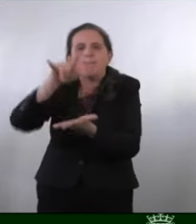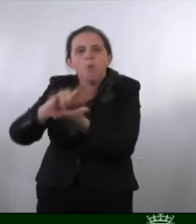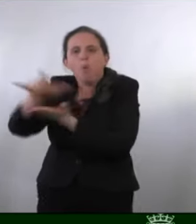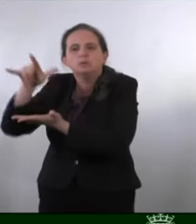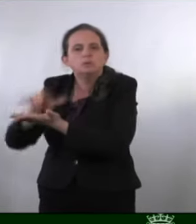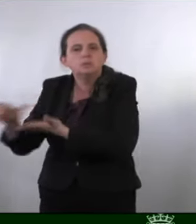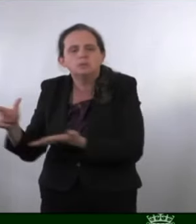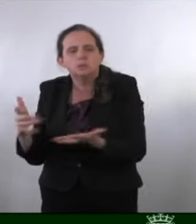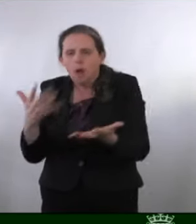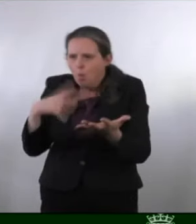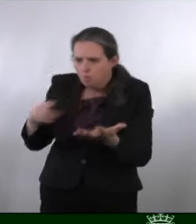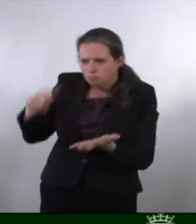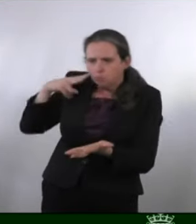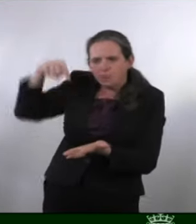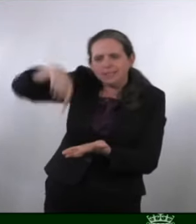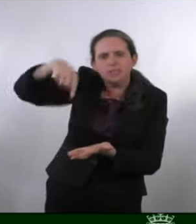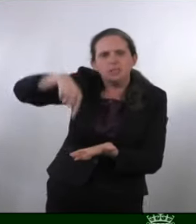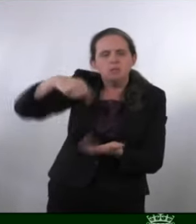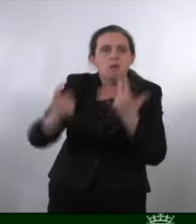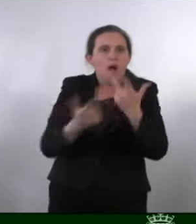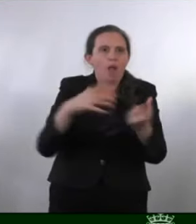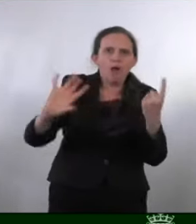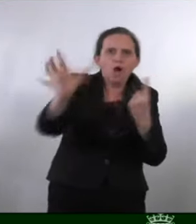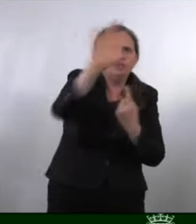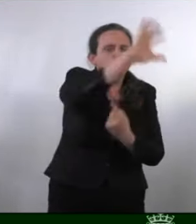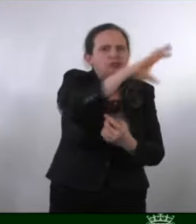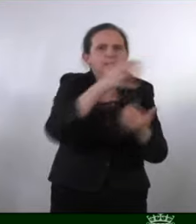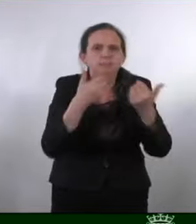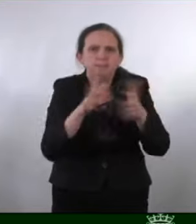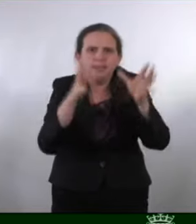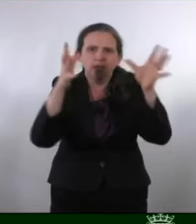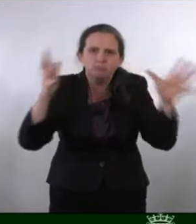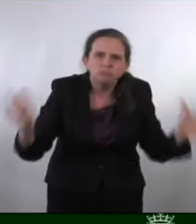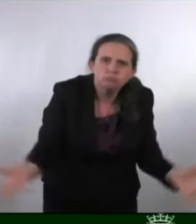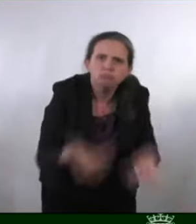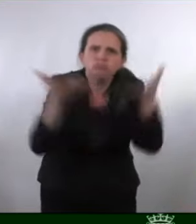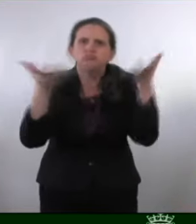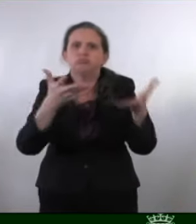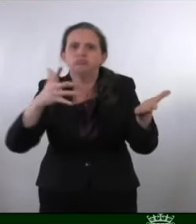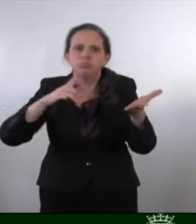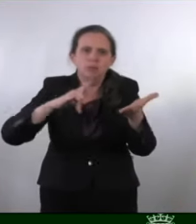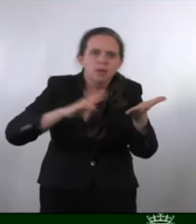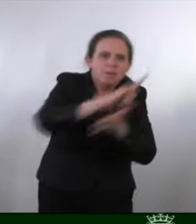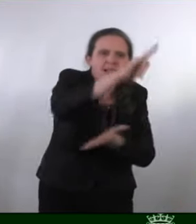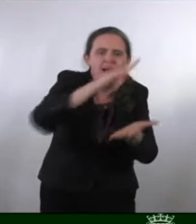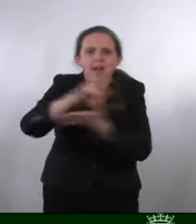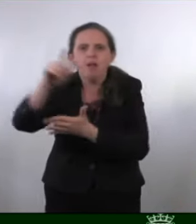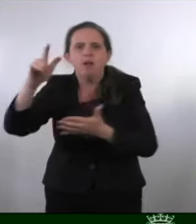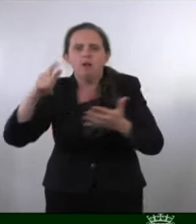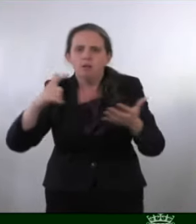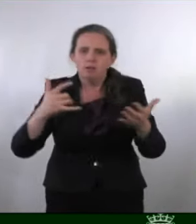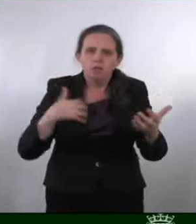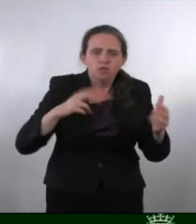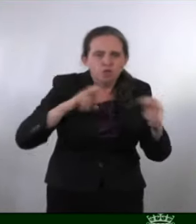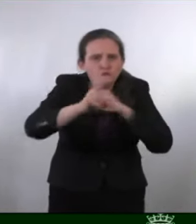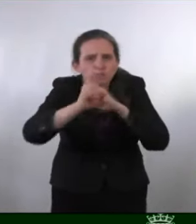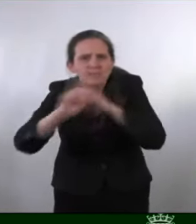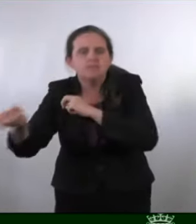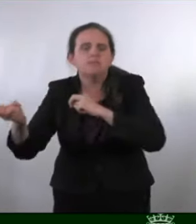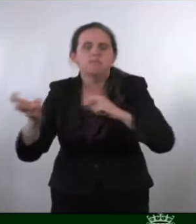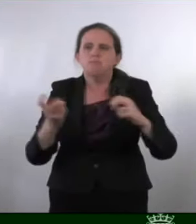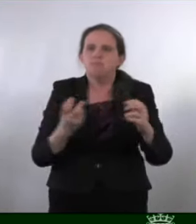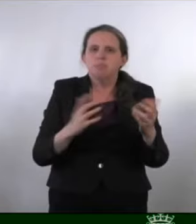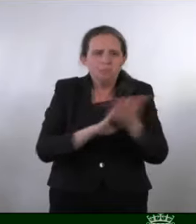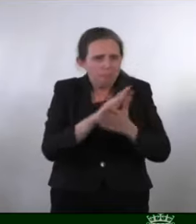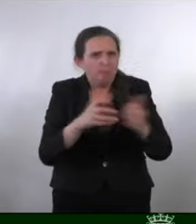countries in helping to boost business travel, help the airline industry, help inwards and outward tourism, and get the workers at